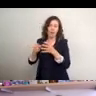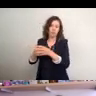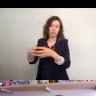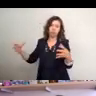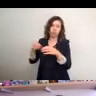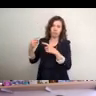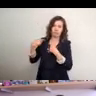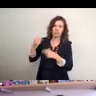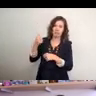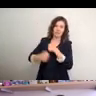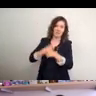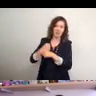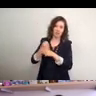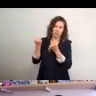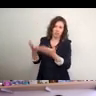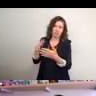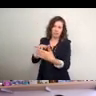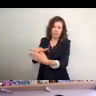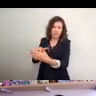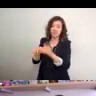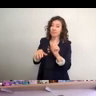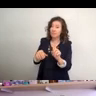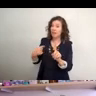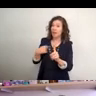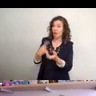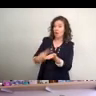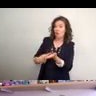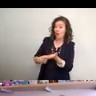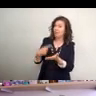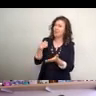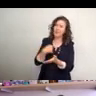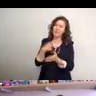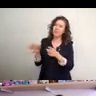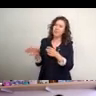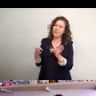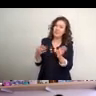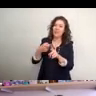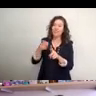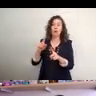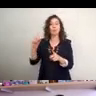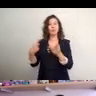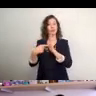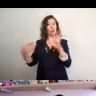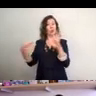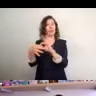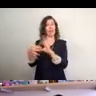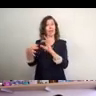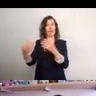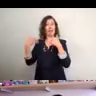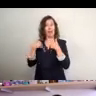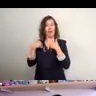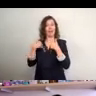years. But I want to argue that we really need to move away from simply demonstrating links